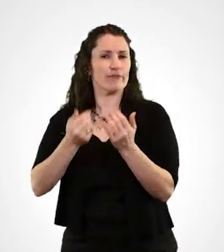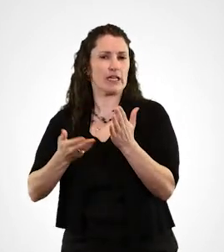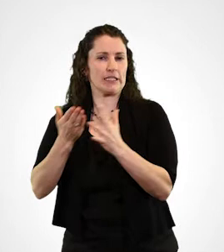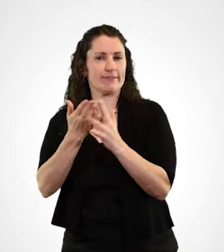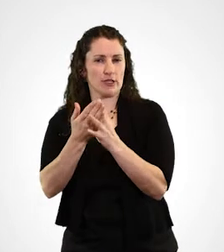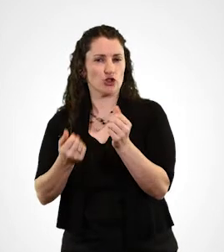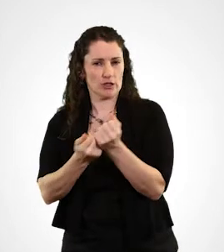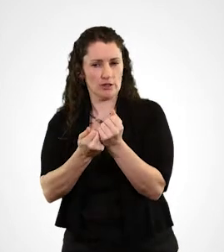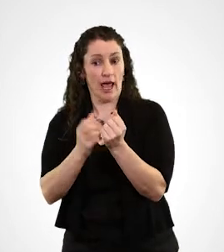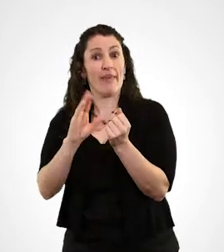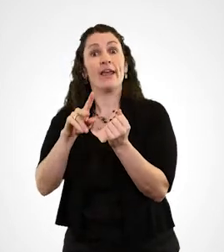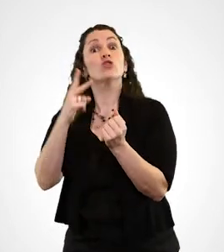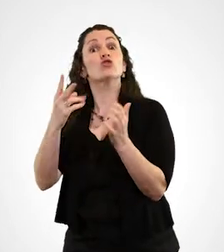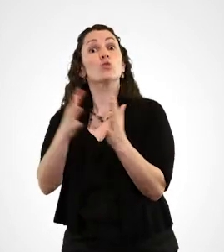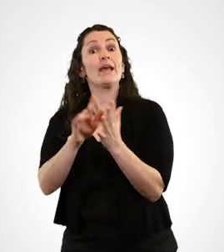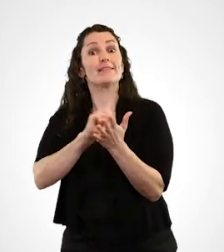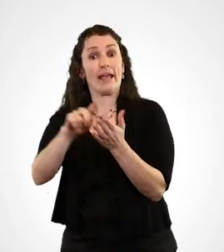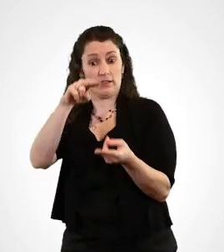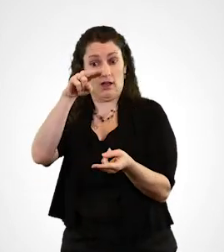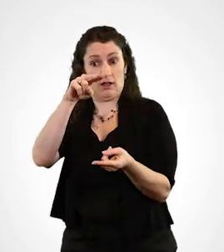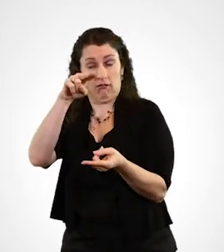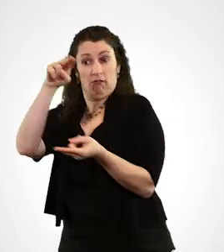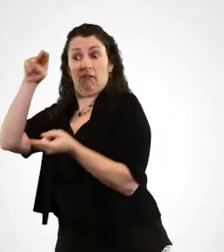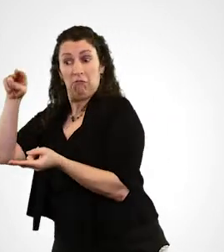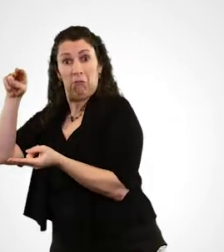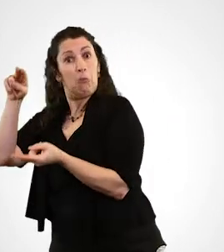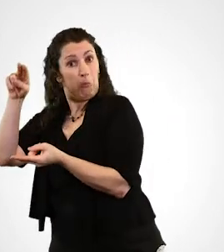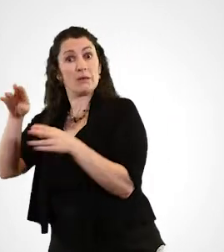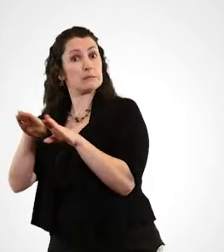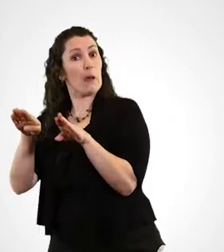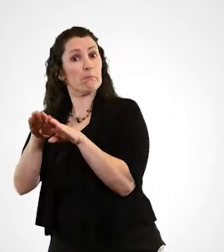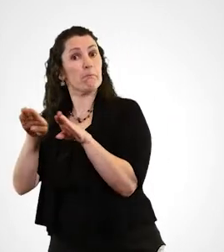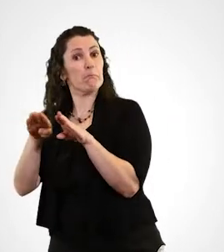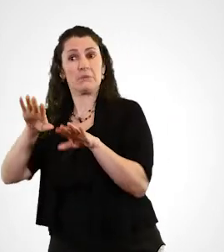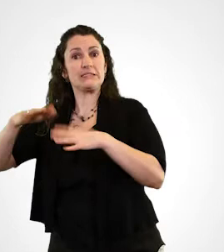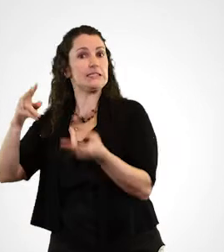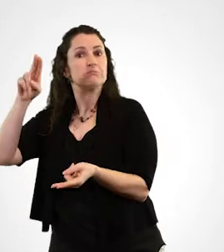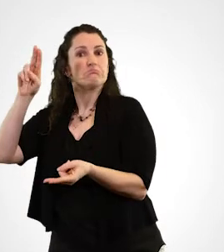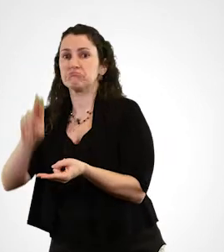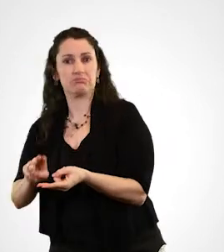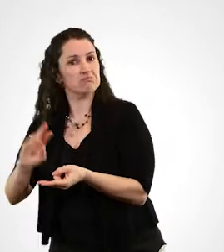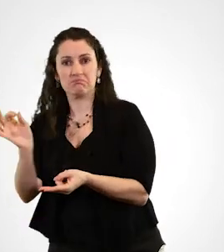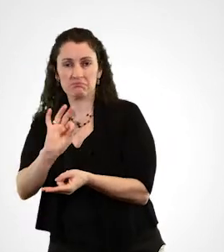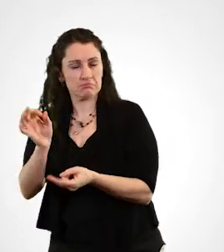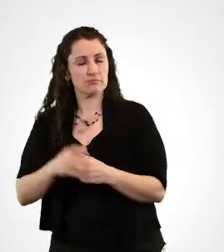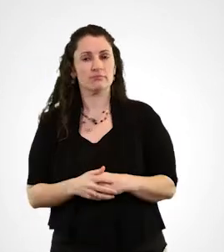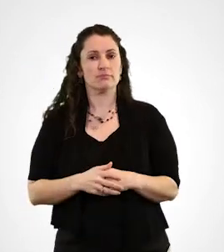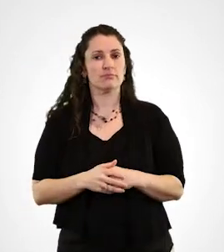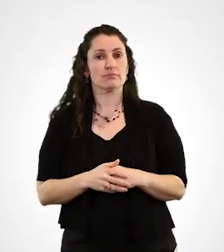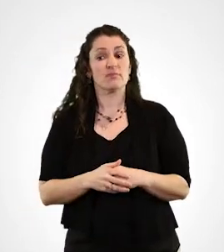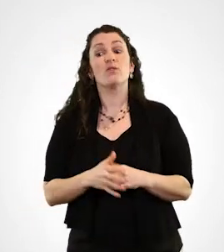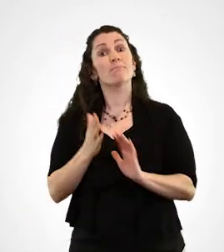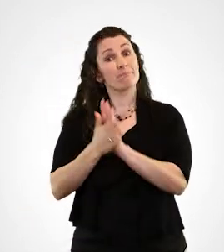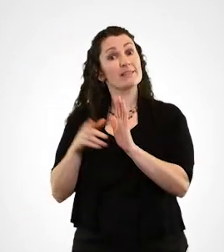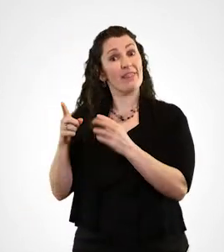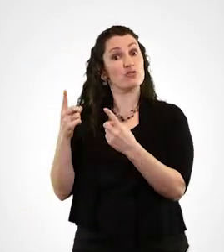were maintained 2 weeks later. So this we also think is very exciting because it's telling us that the children have